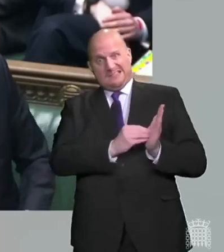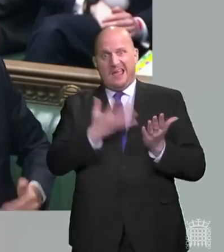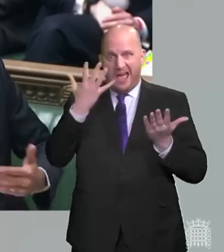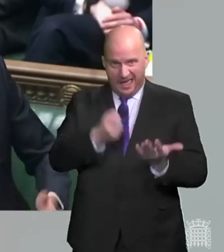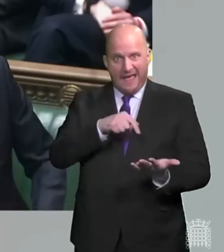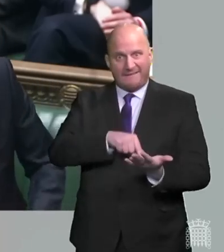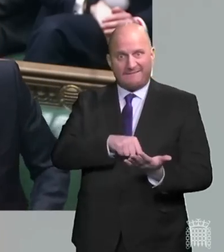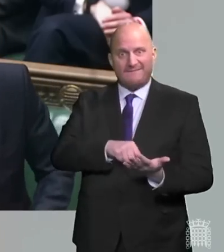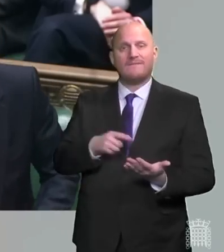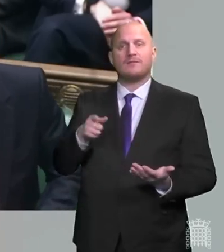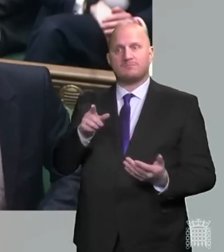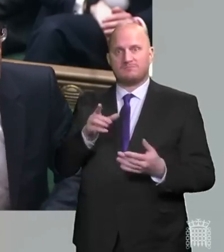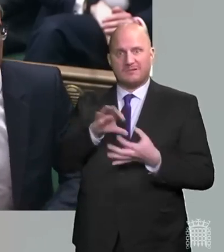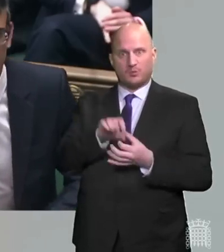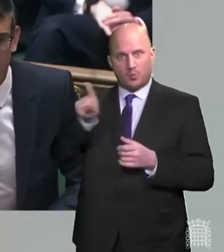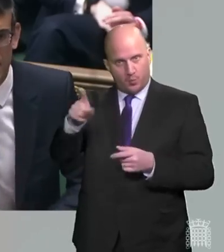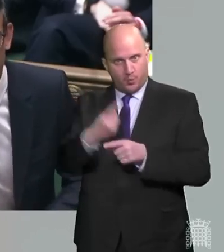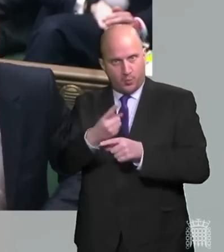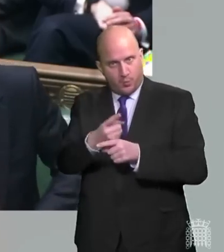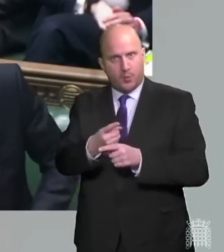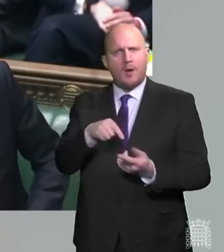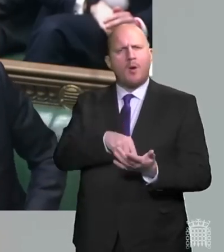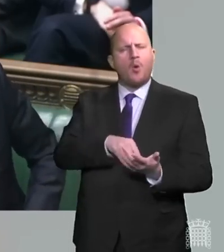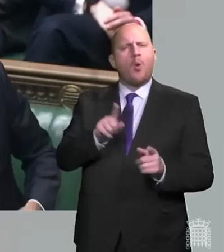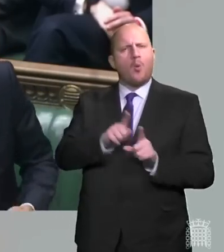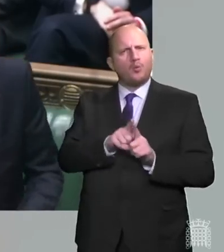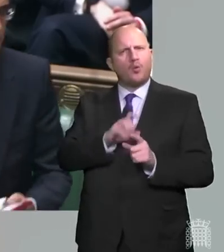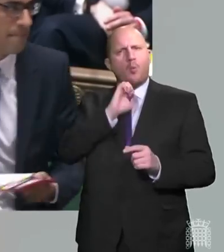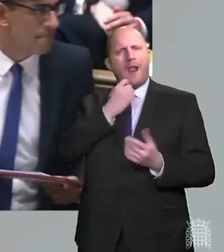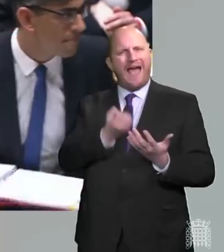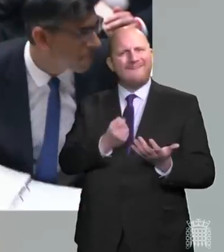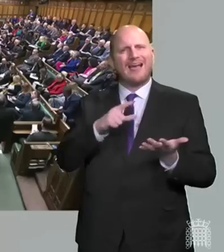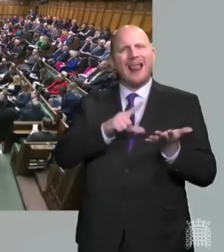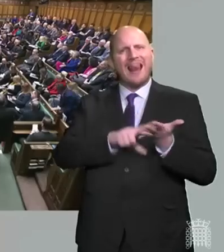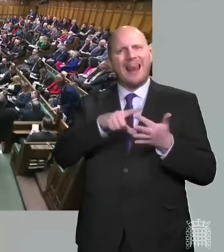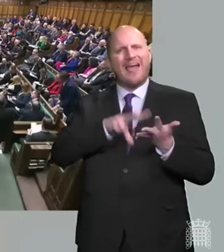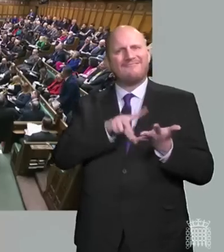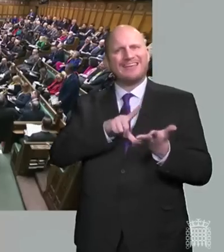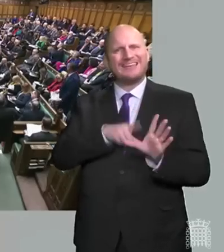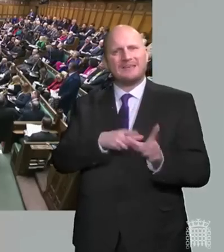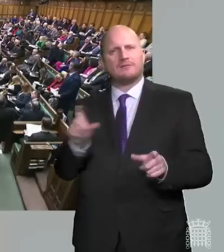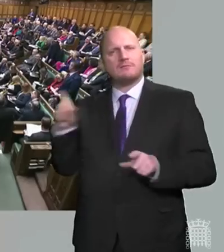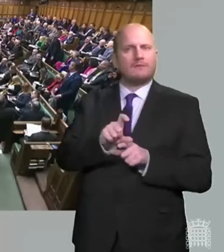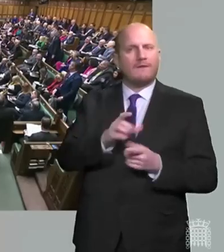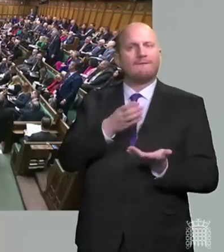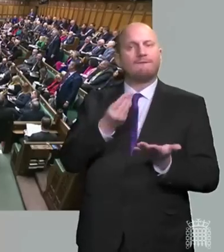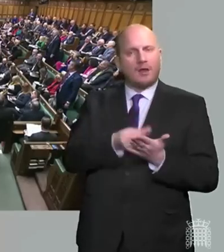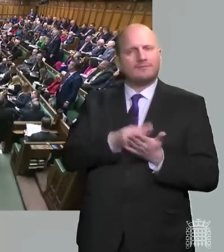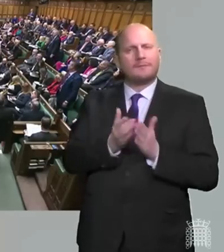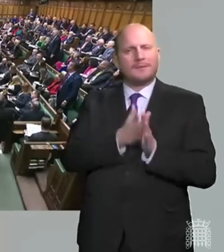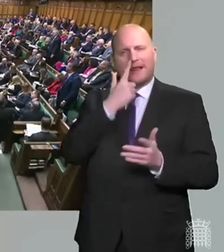Crime Levy, which will provide considerably more funding to tackle economic crime in the UK. Sir McCartney.